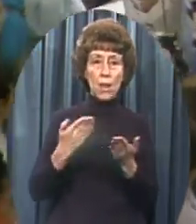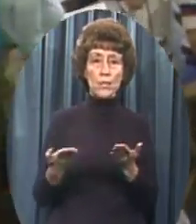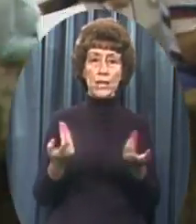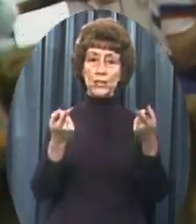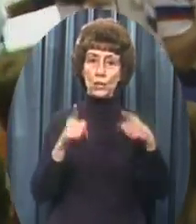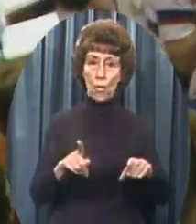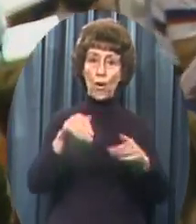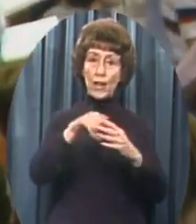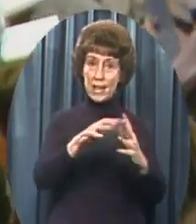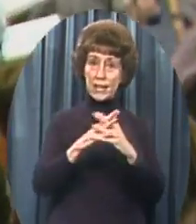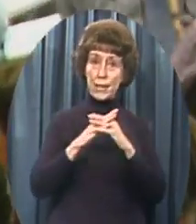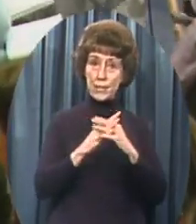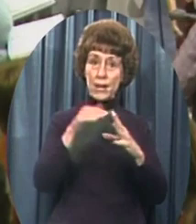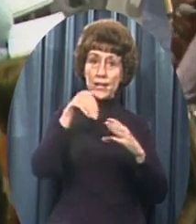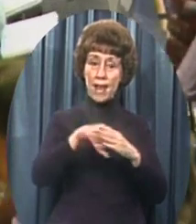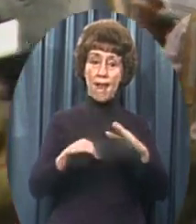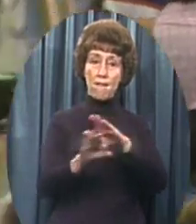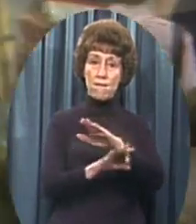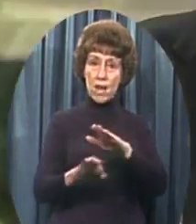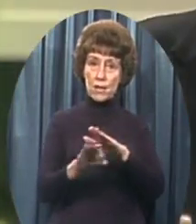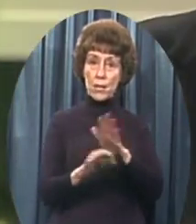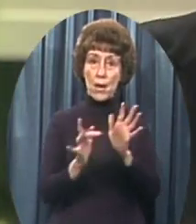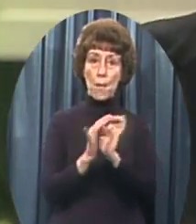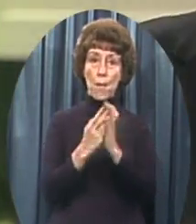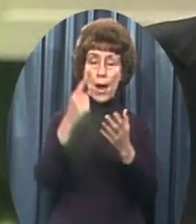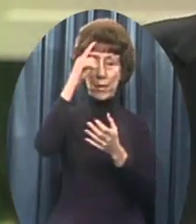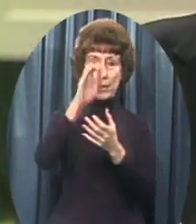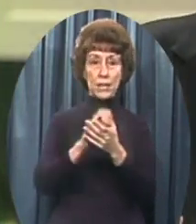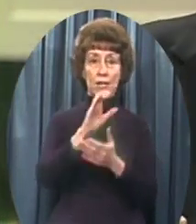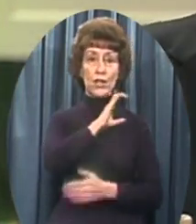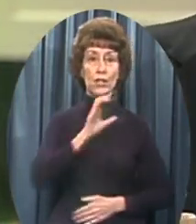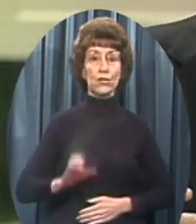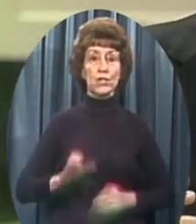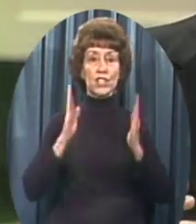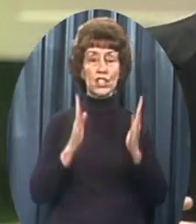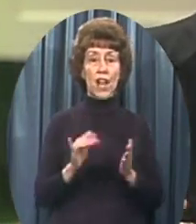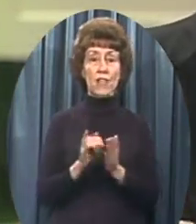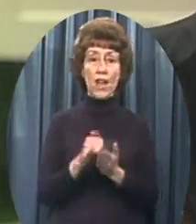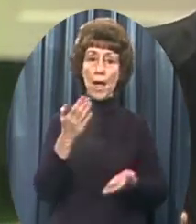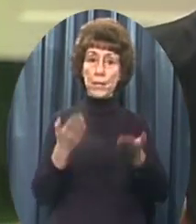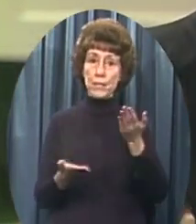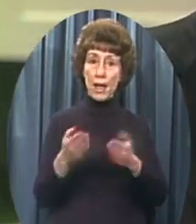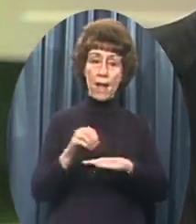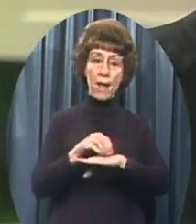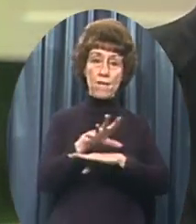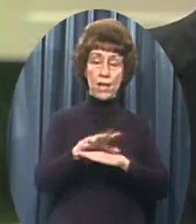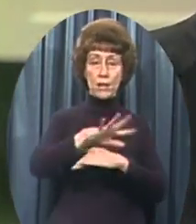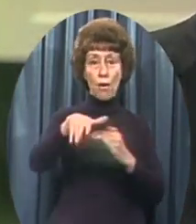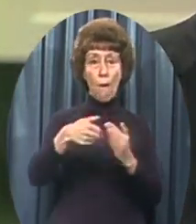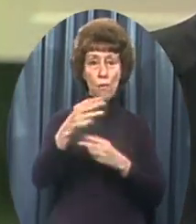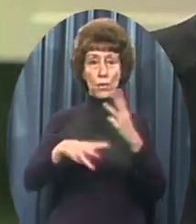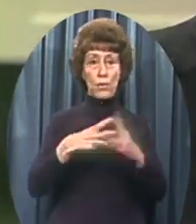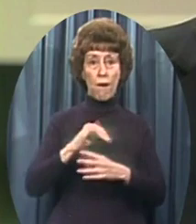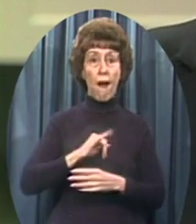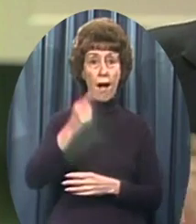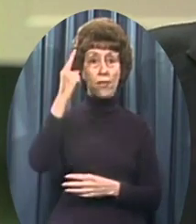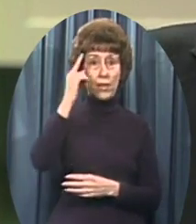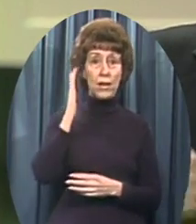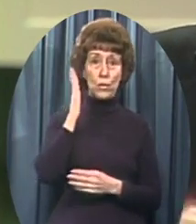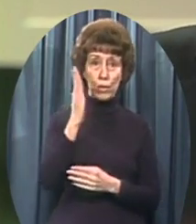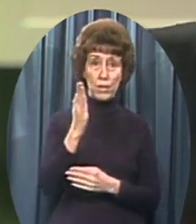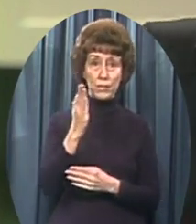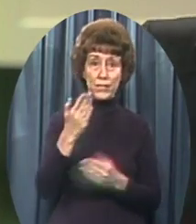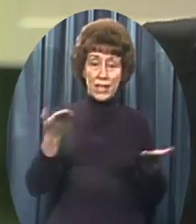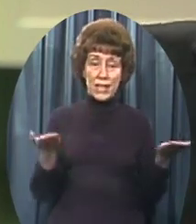in America, in fundamental Bible-believing Christianity, that may very well affect the whole world, and I think it will. We have